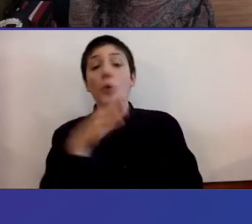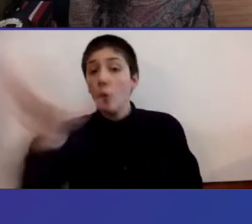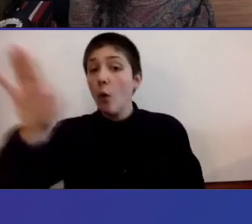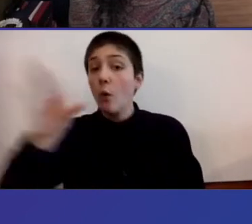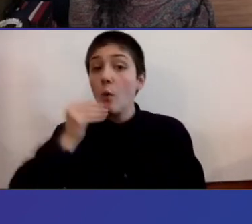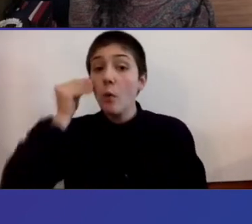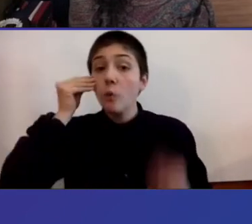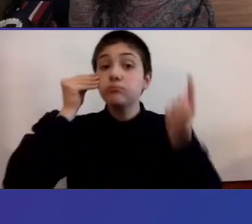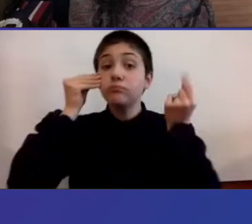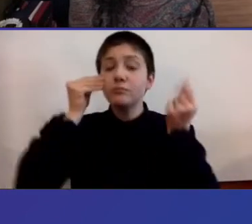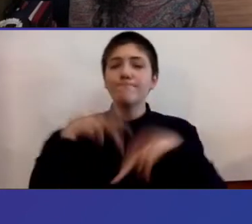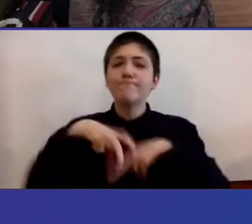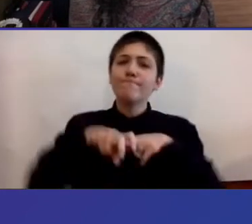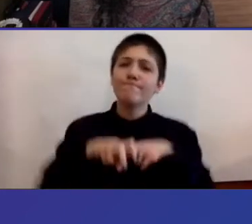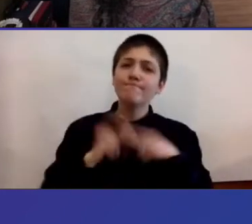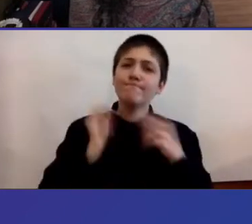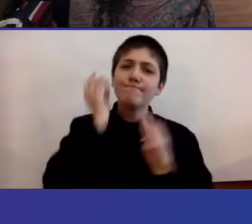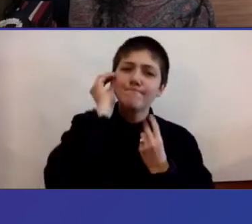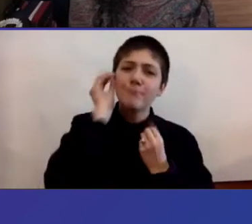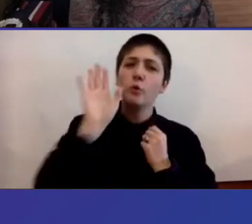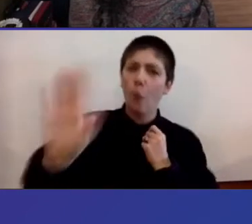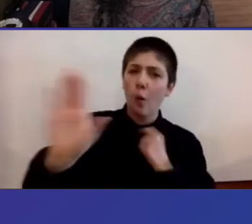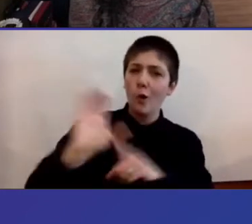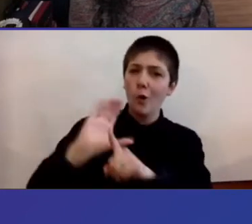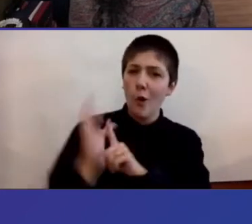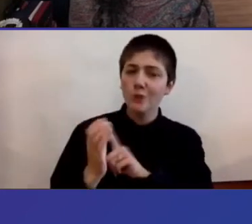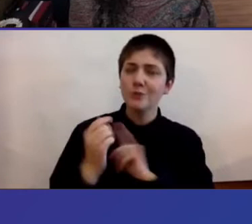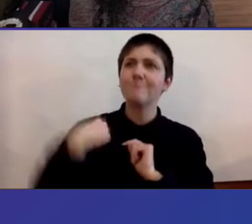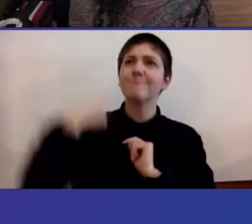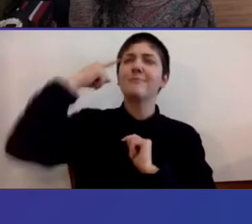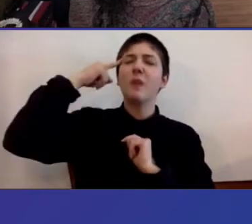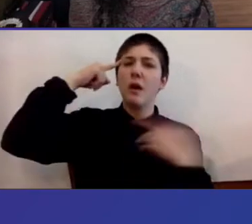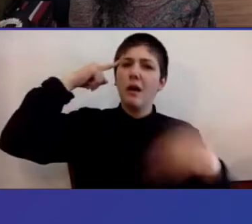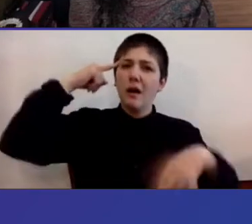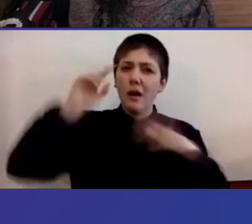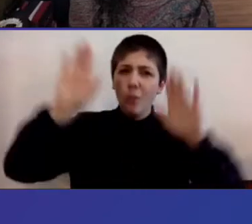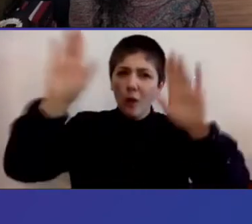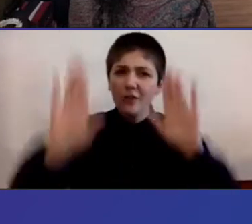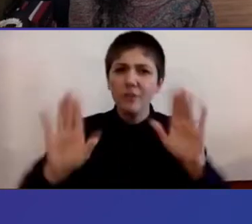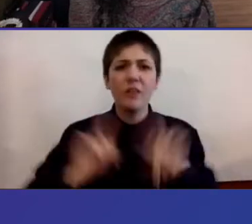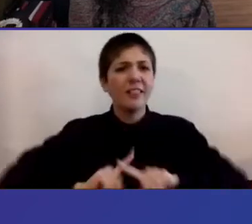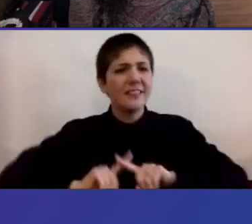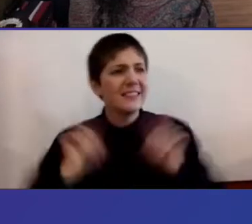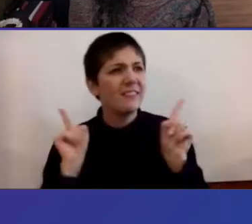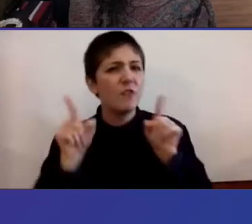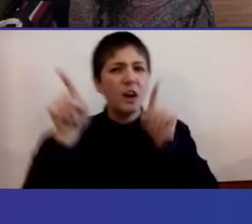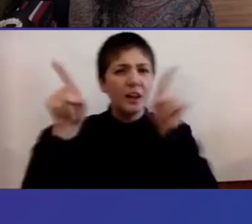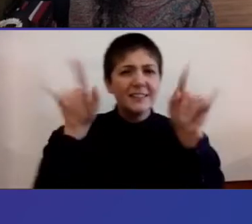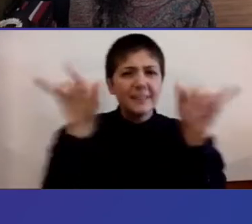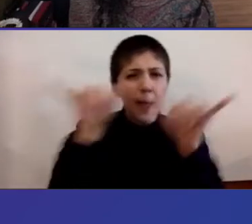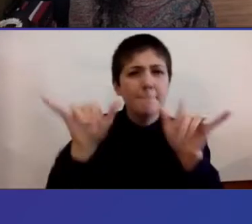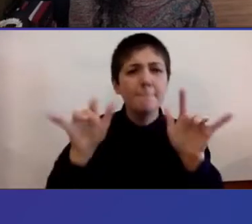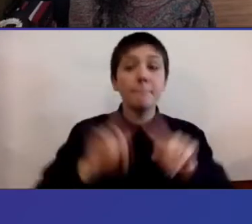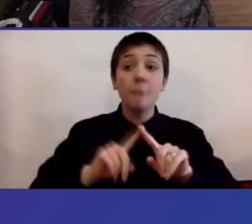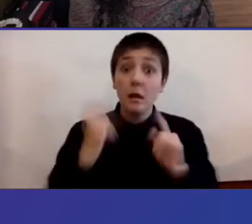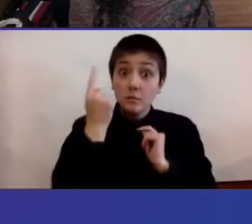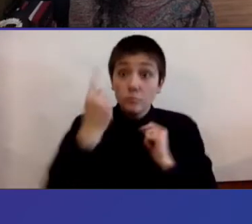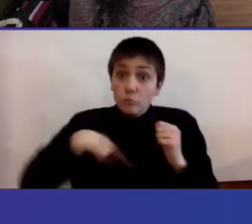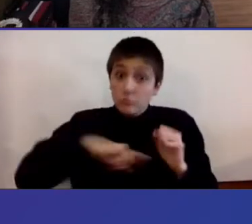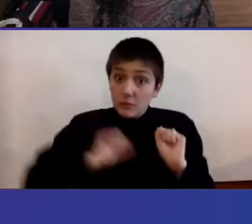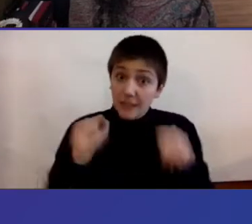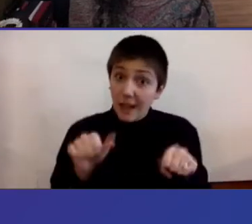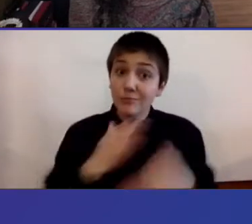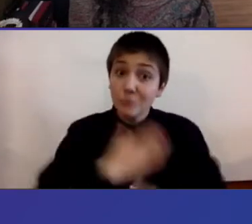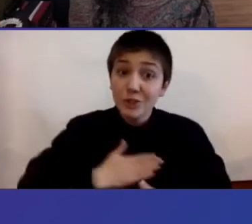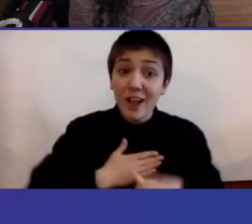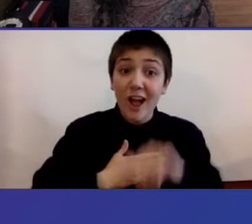then maybe you can compare how wonderful that is too, different. But we want to appreciate other culture, other